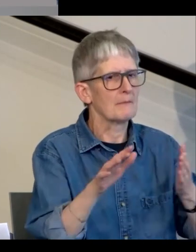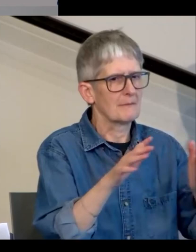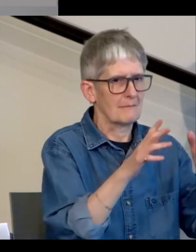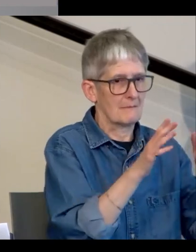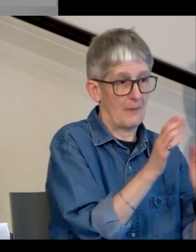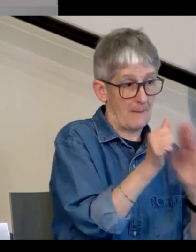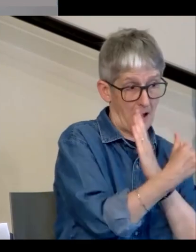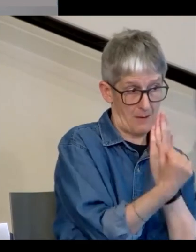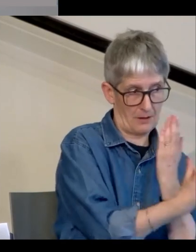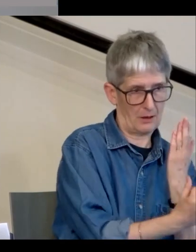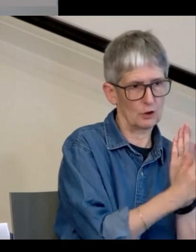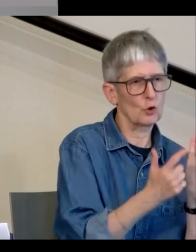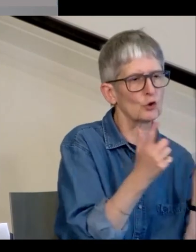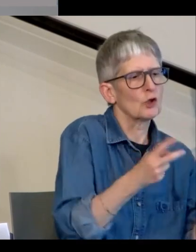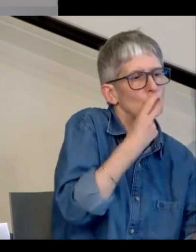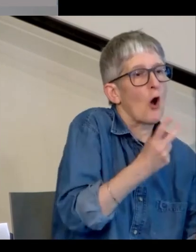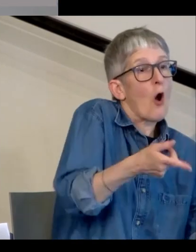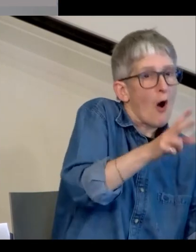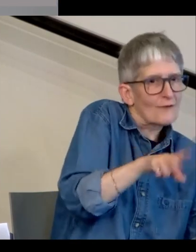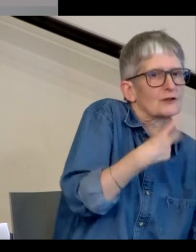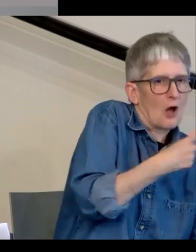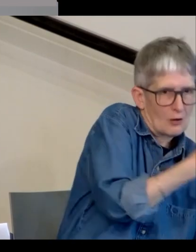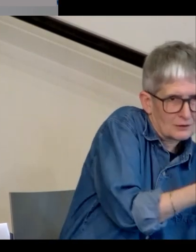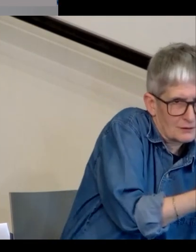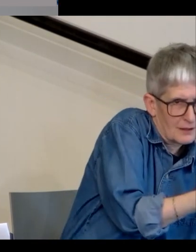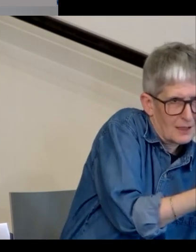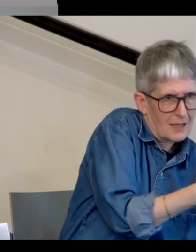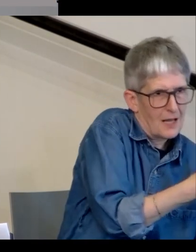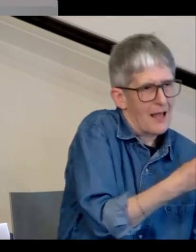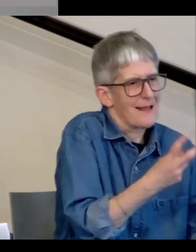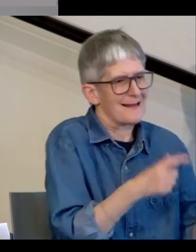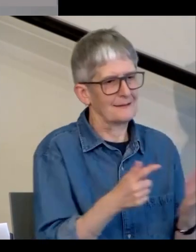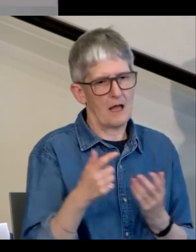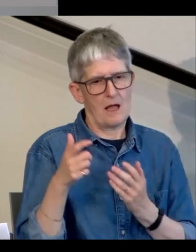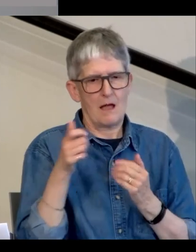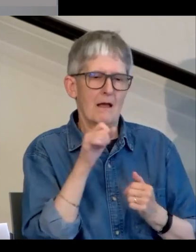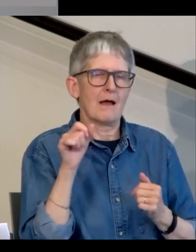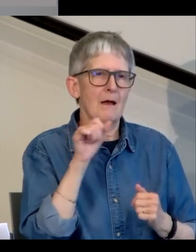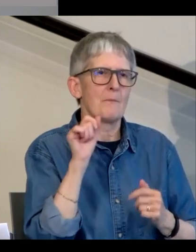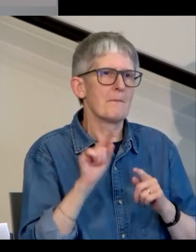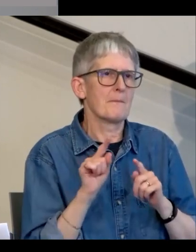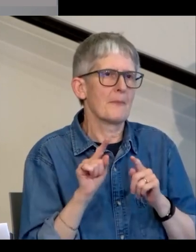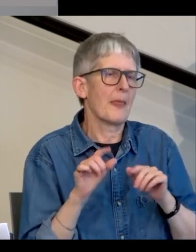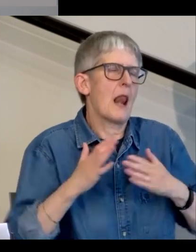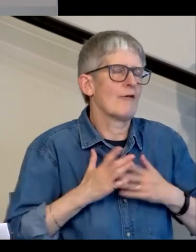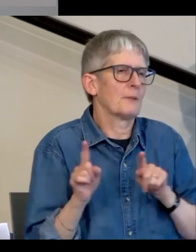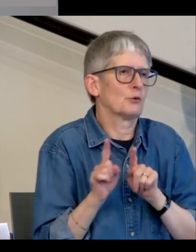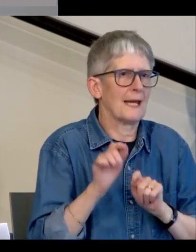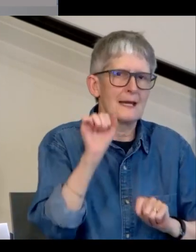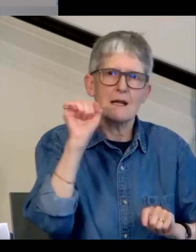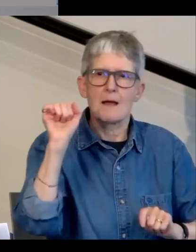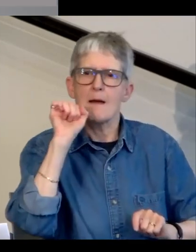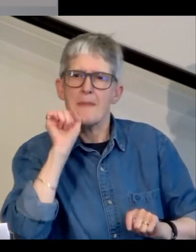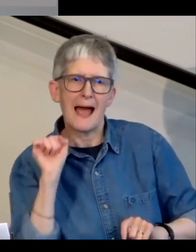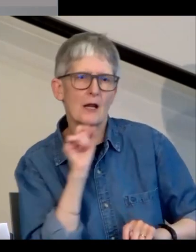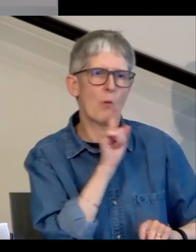extravagant desire and longing are expressed between a bridegroom and his bride. And scholars